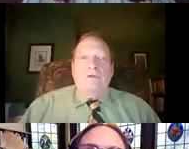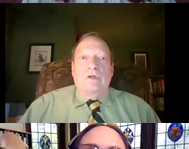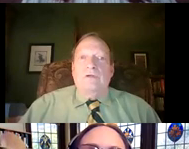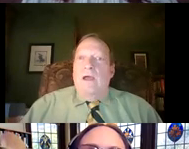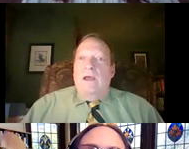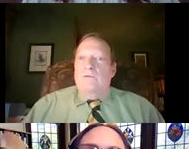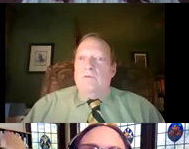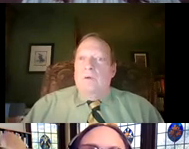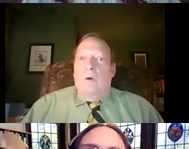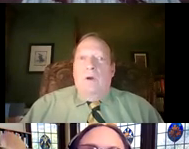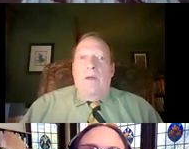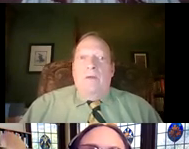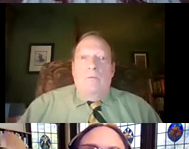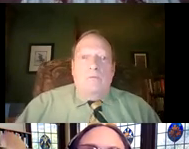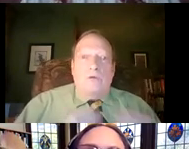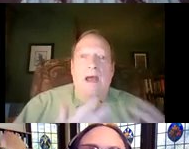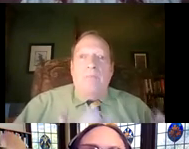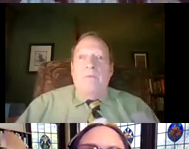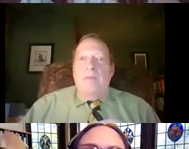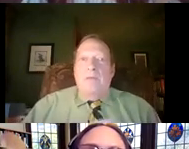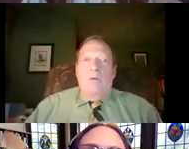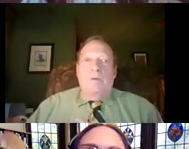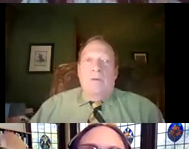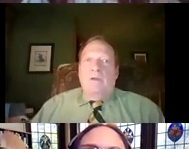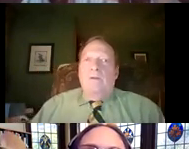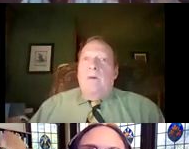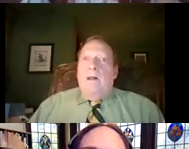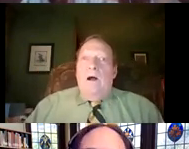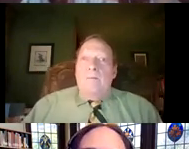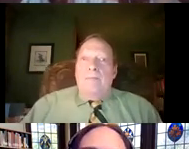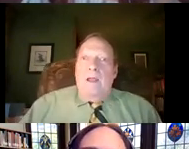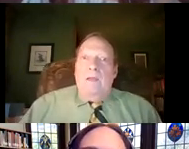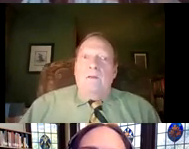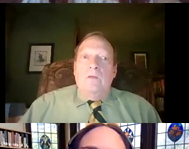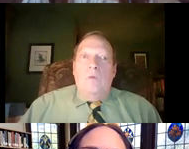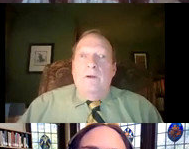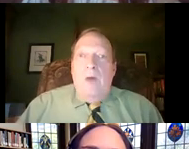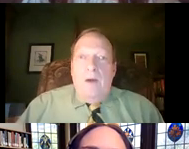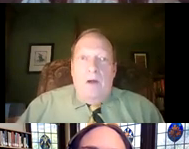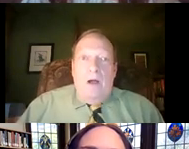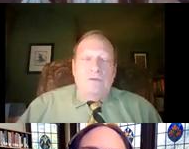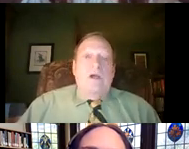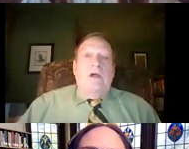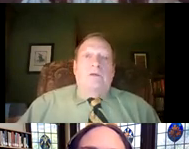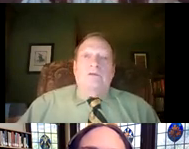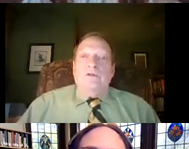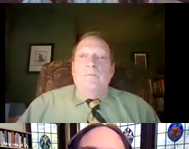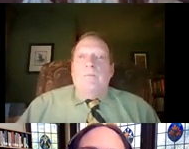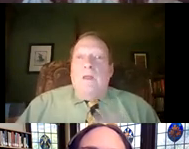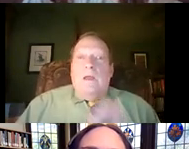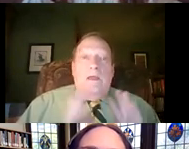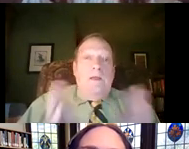change things. He was really worried about what was going to happen with the baby boom coming, and he wanted to modernize the